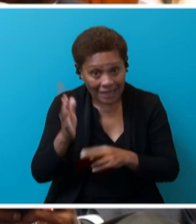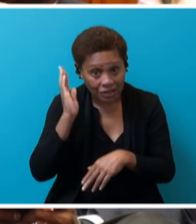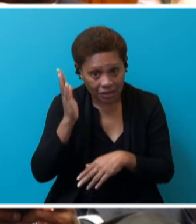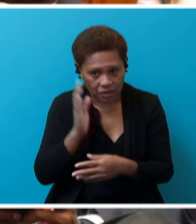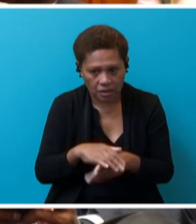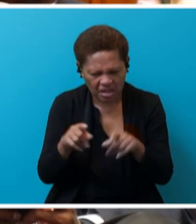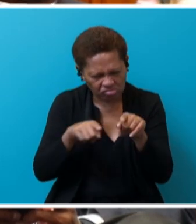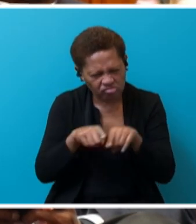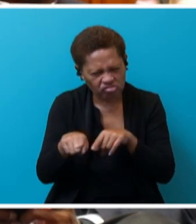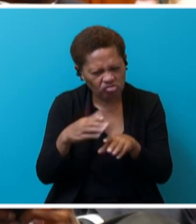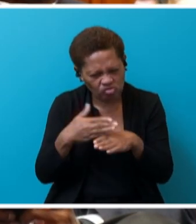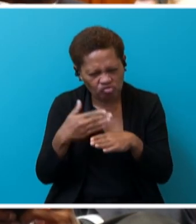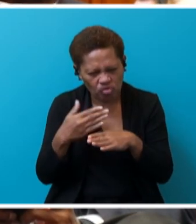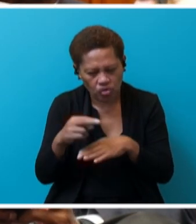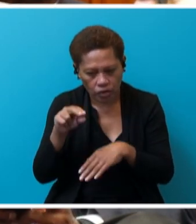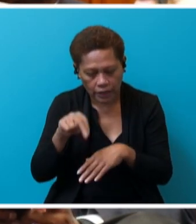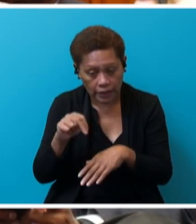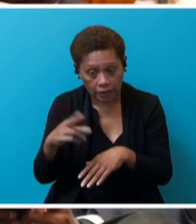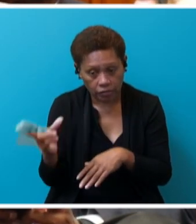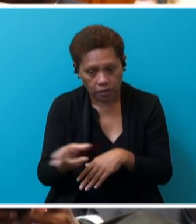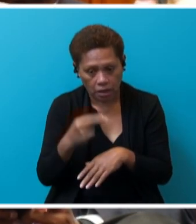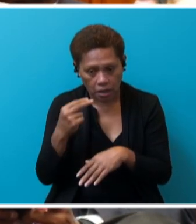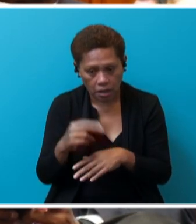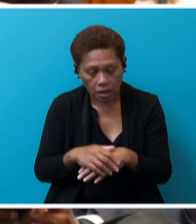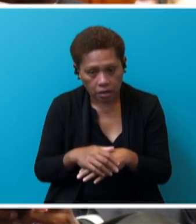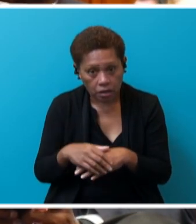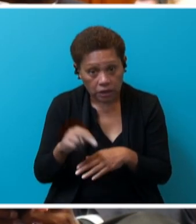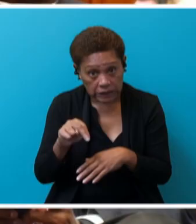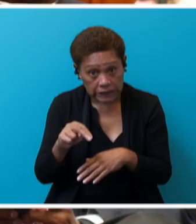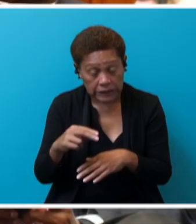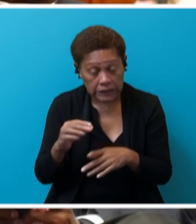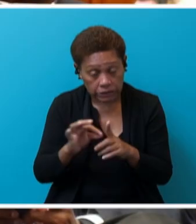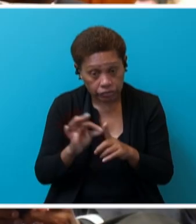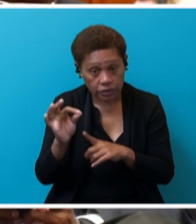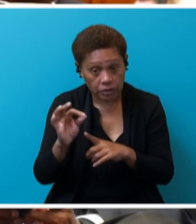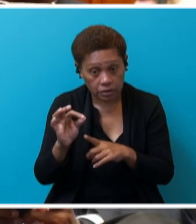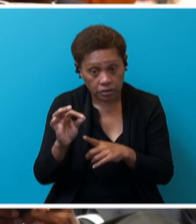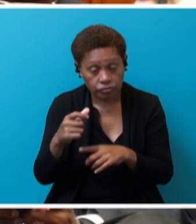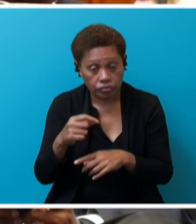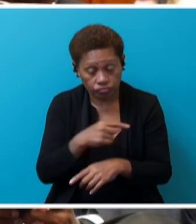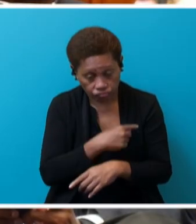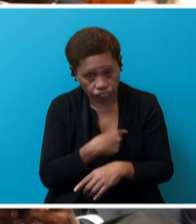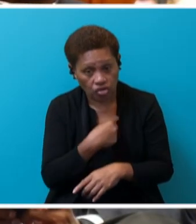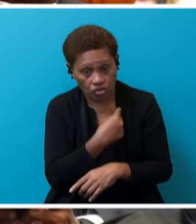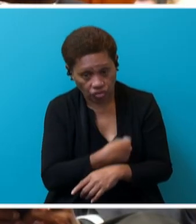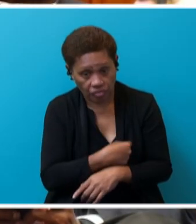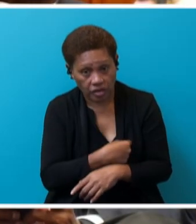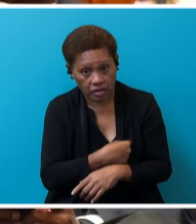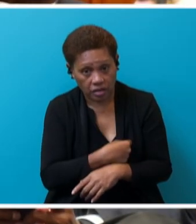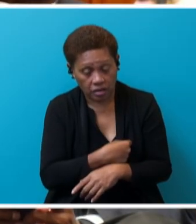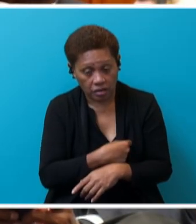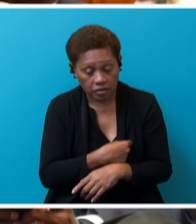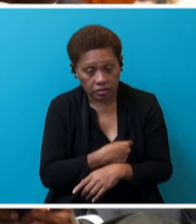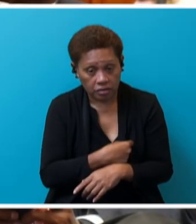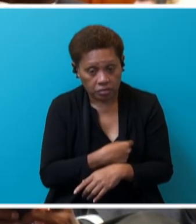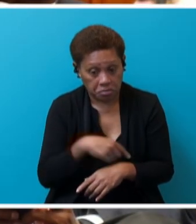and with continuous improvement and commitments of the key stakeholders and elements in